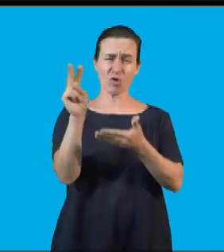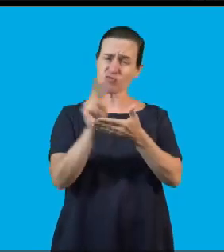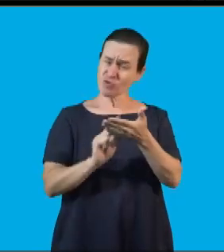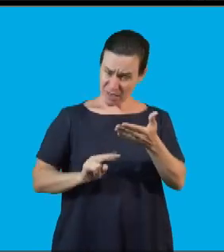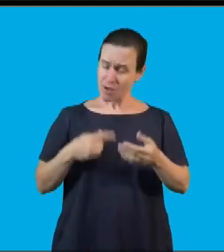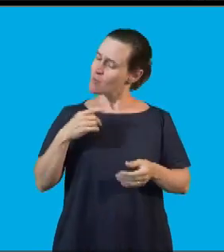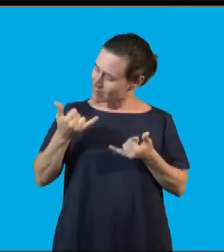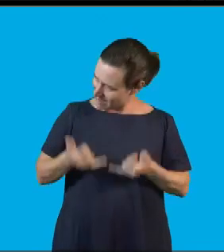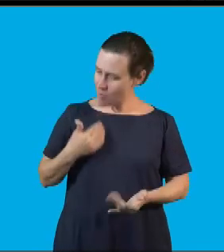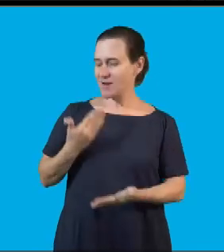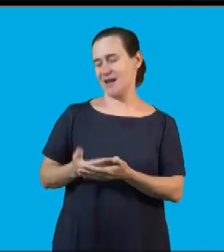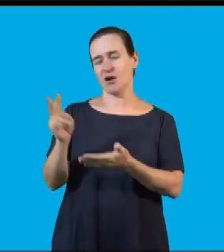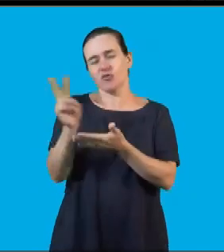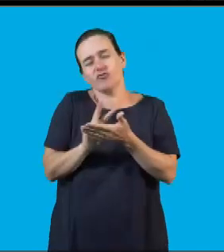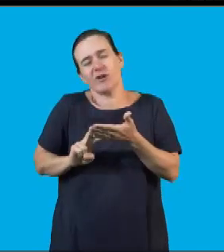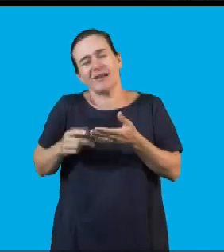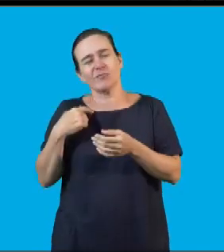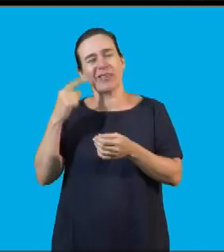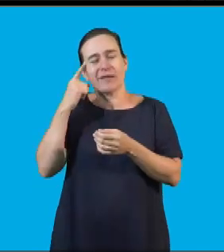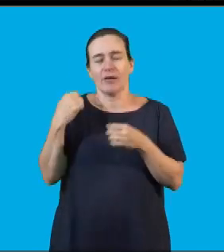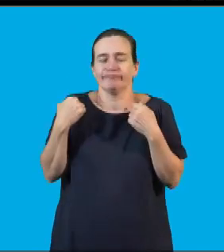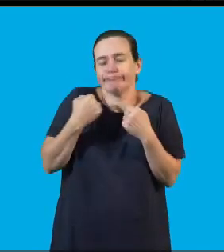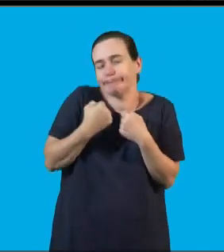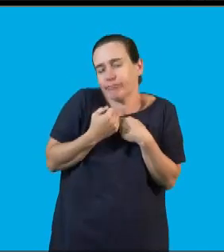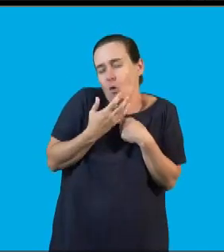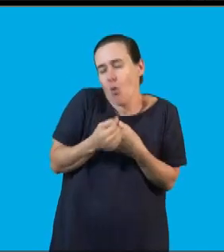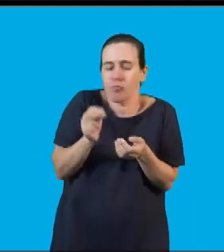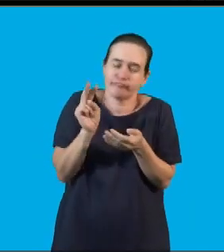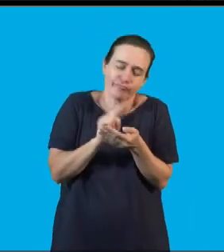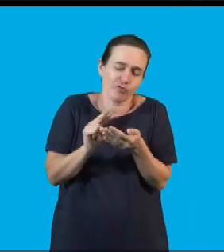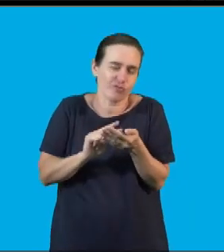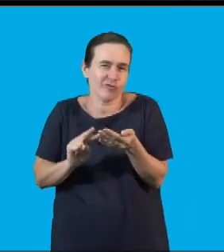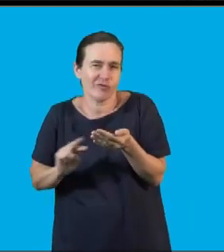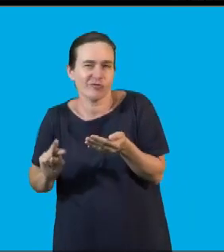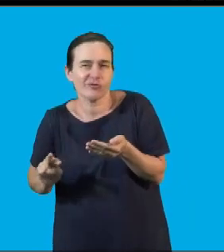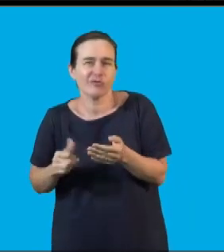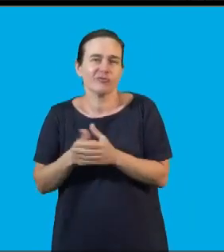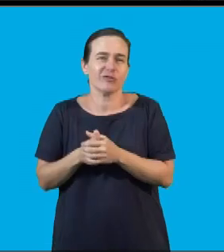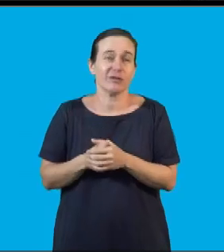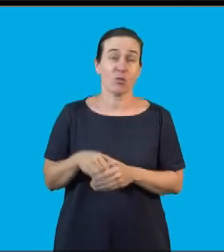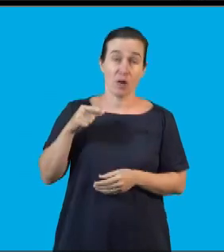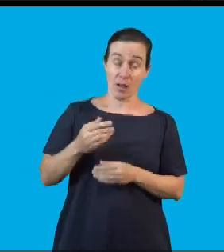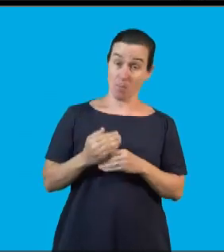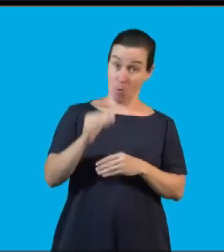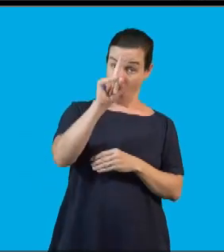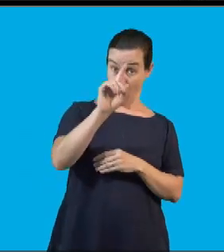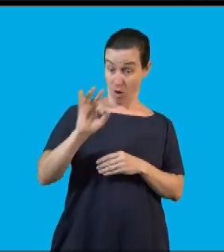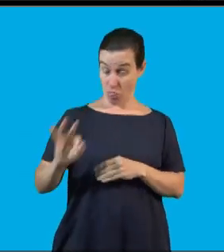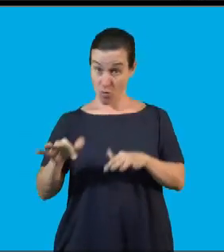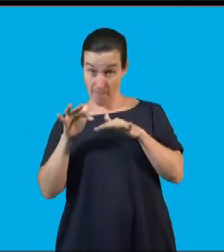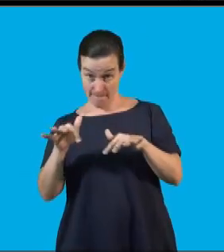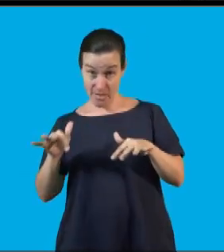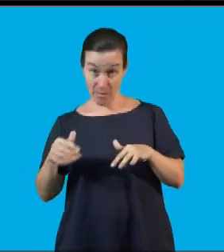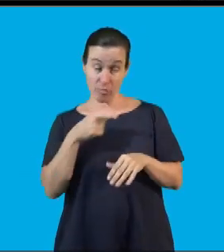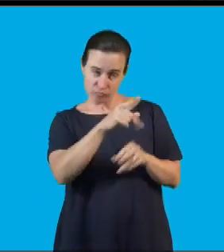Lockdown rekindled the love of curling up with a good novel, to publishers' delight, with more than a third of people claiming, so